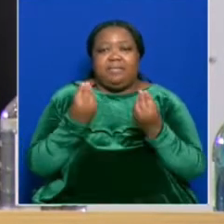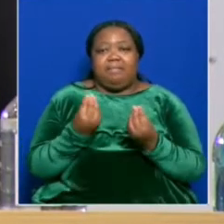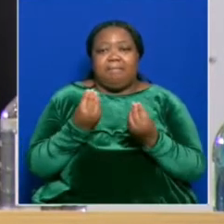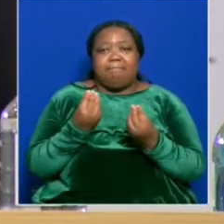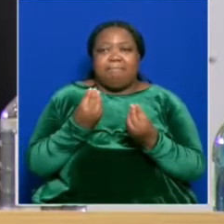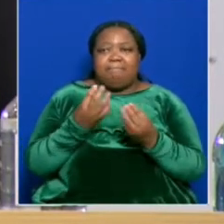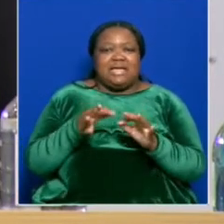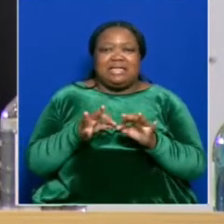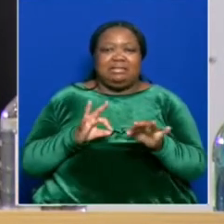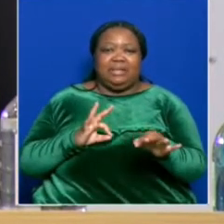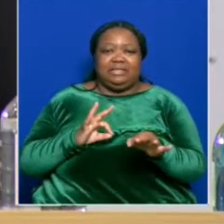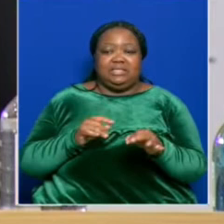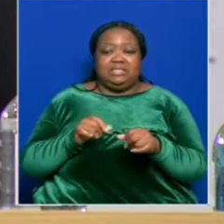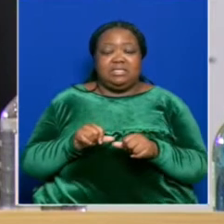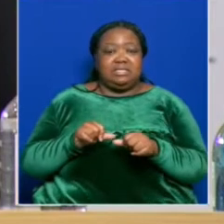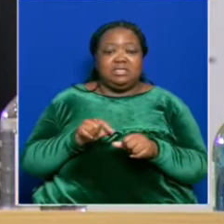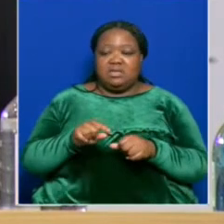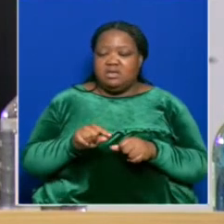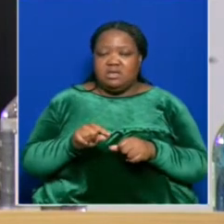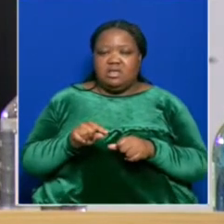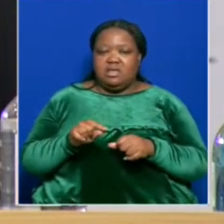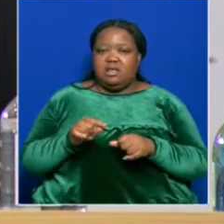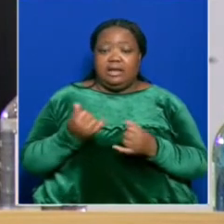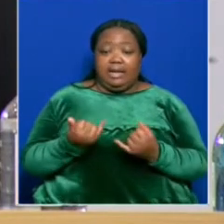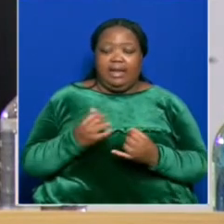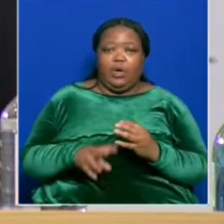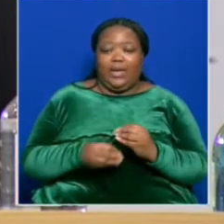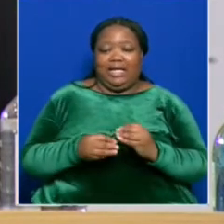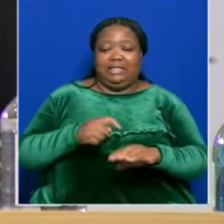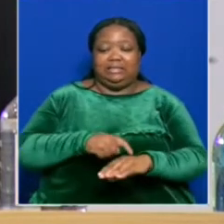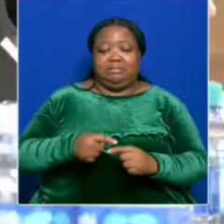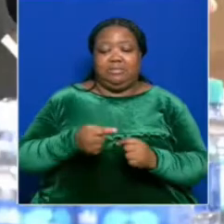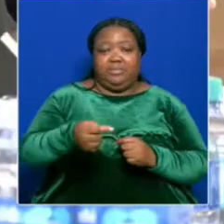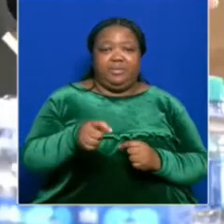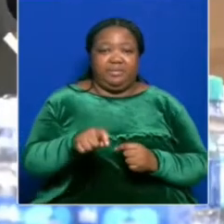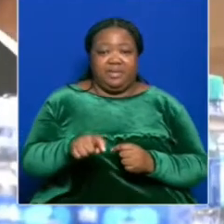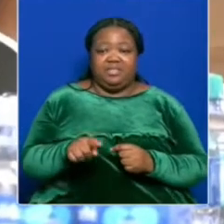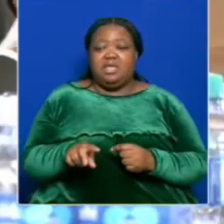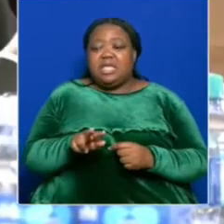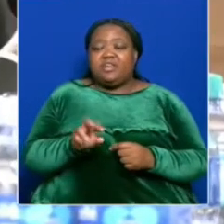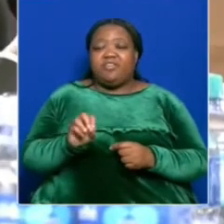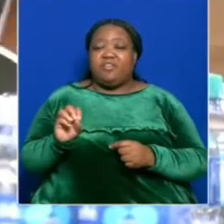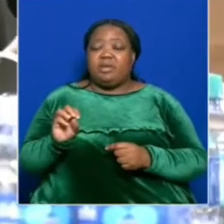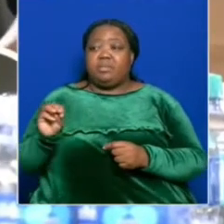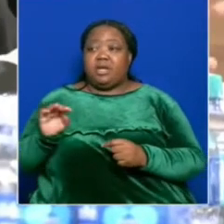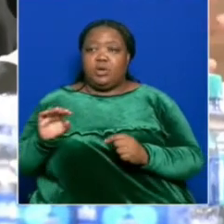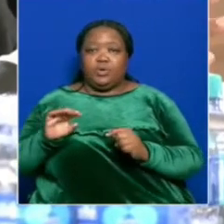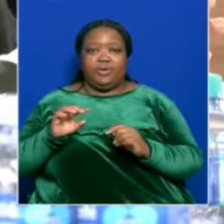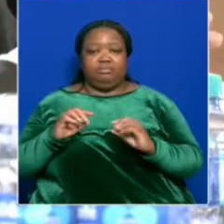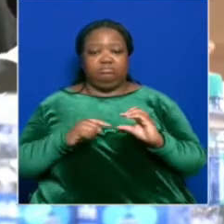then has to be extended. And if you are spending 800 million a year, people whose awards